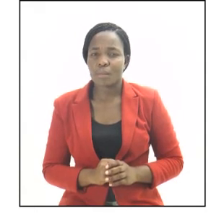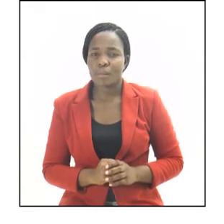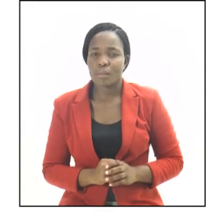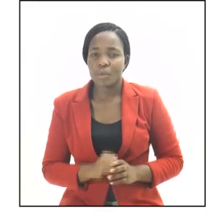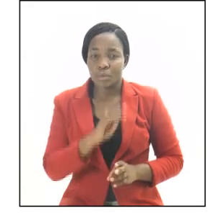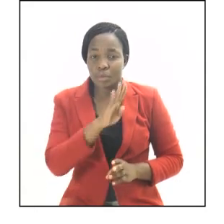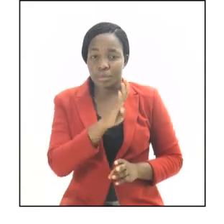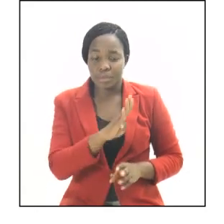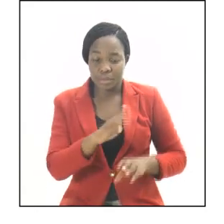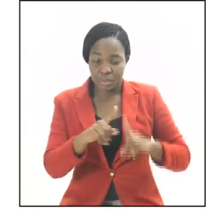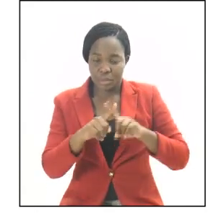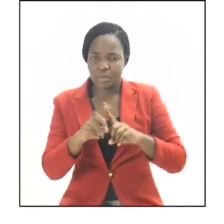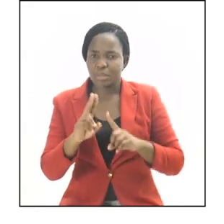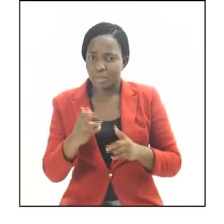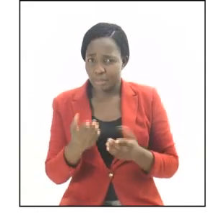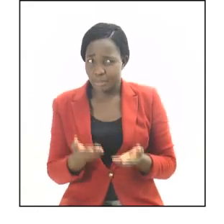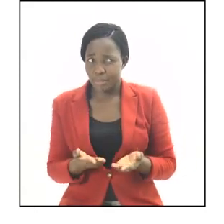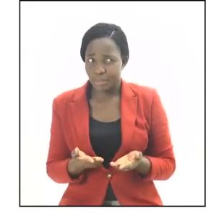base times height.